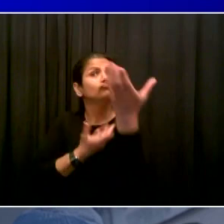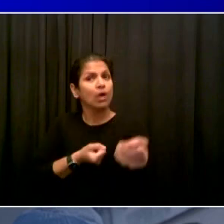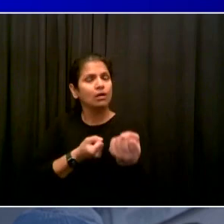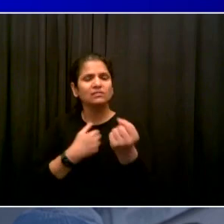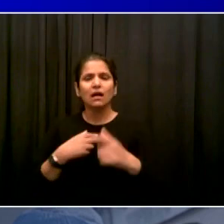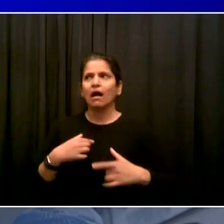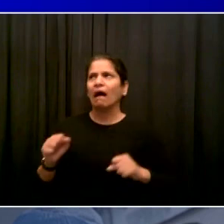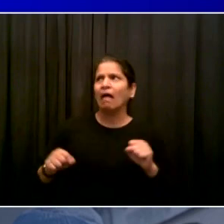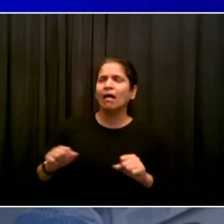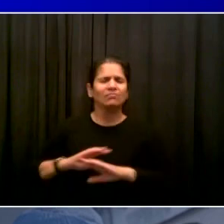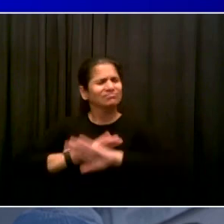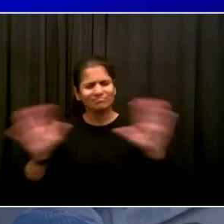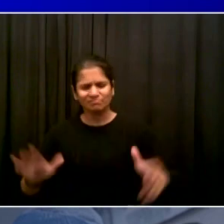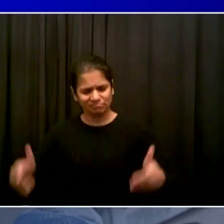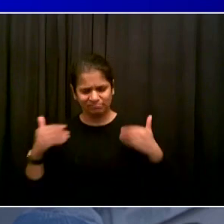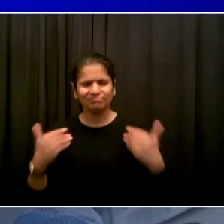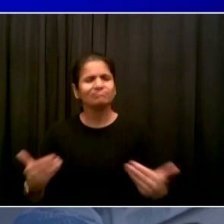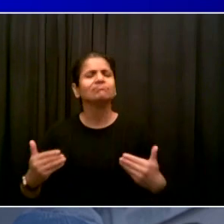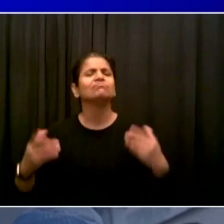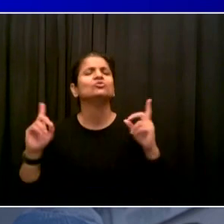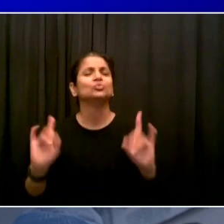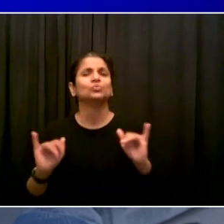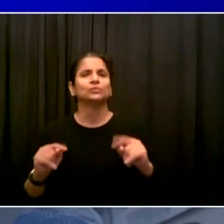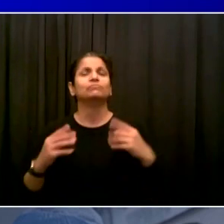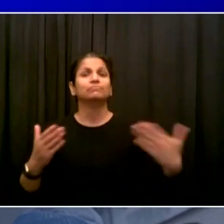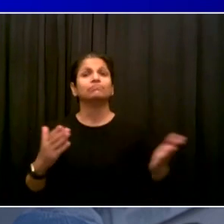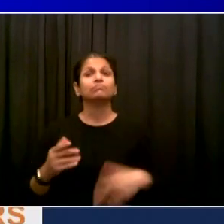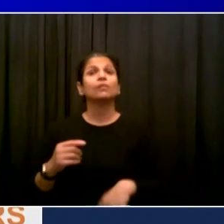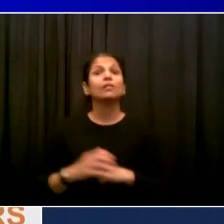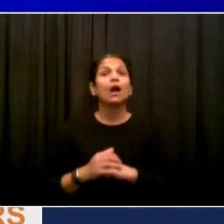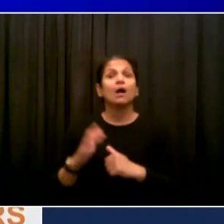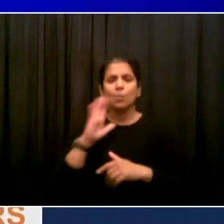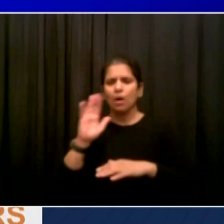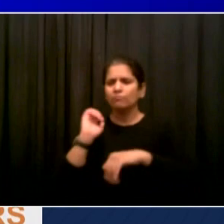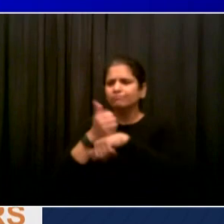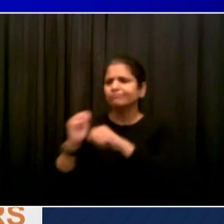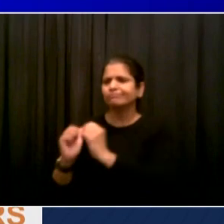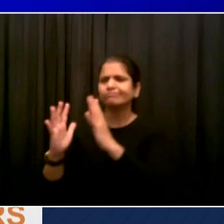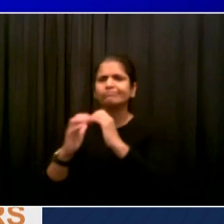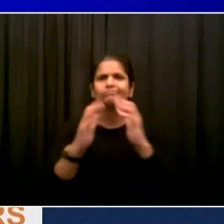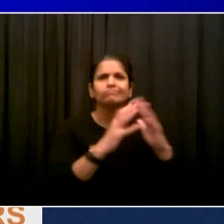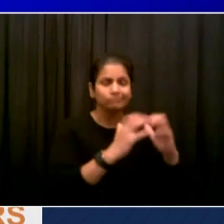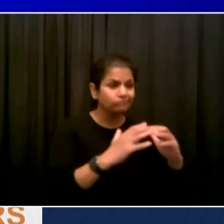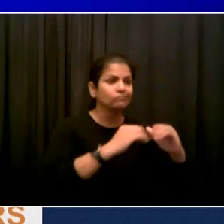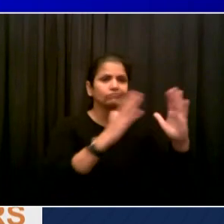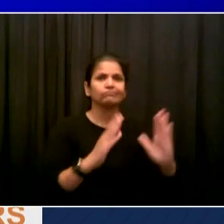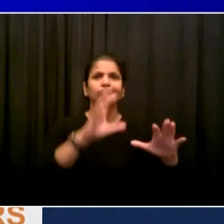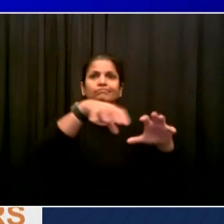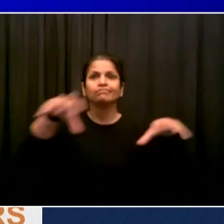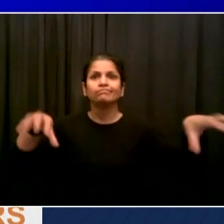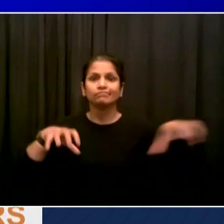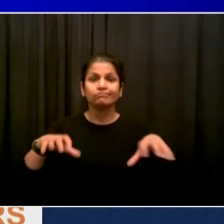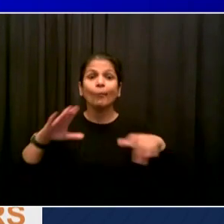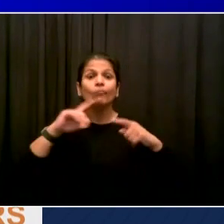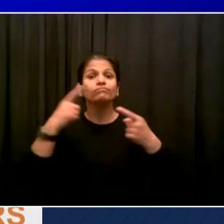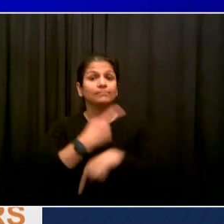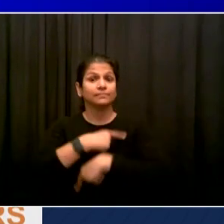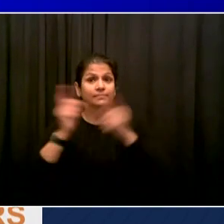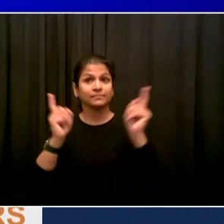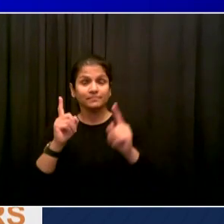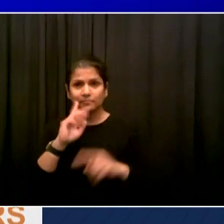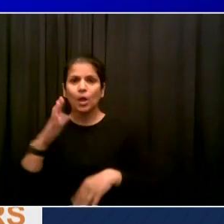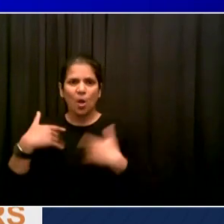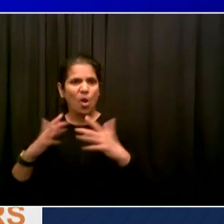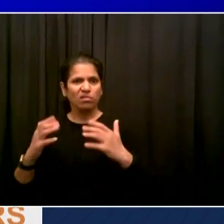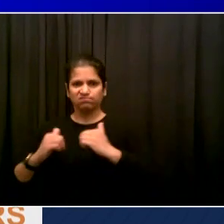have been incredibly helpful. So we're announcing a group of additional pop-up sites all over the city. And these are sites that